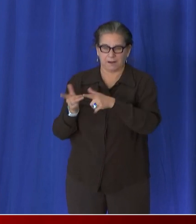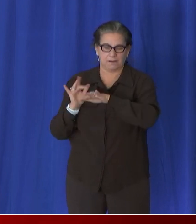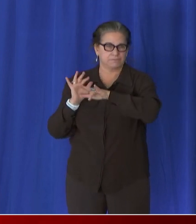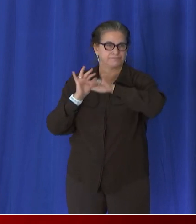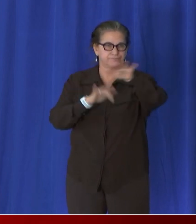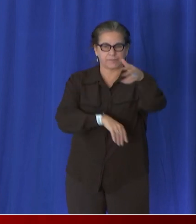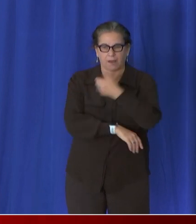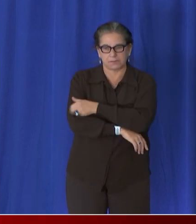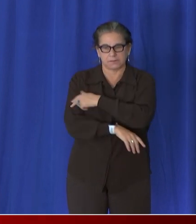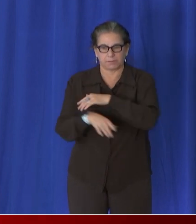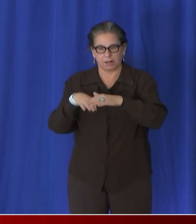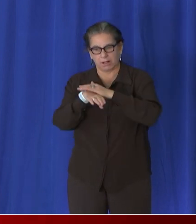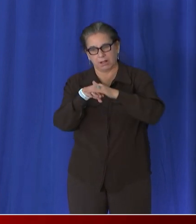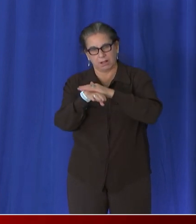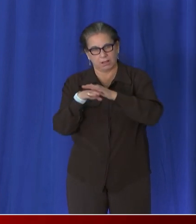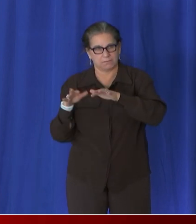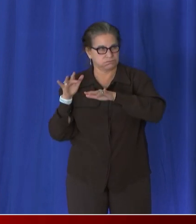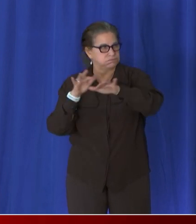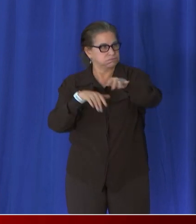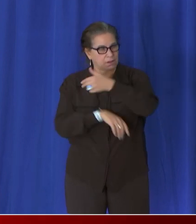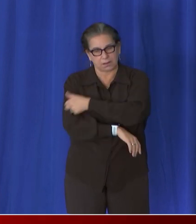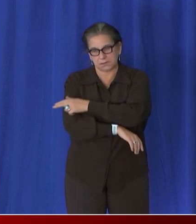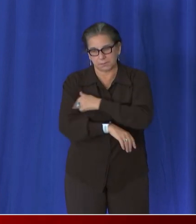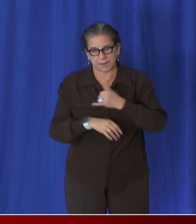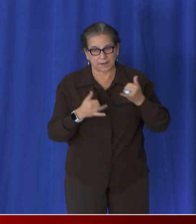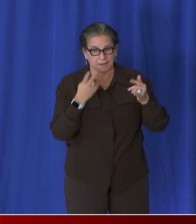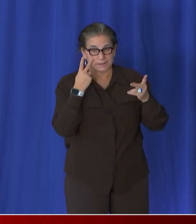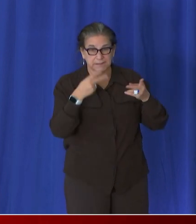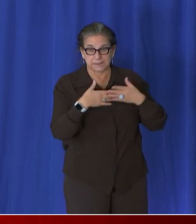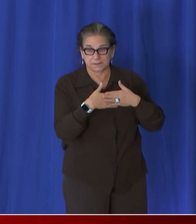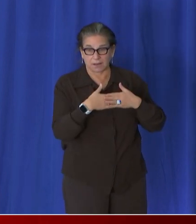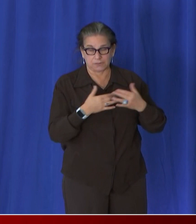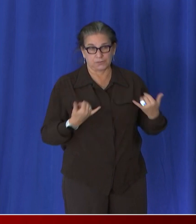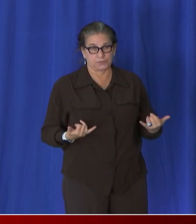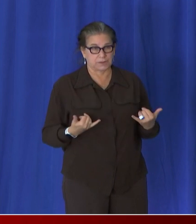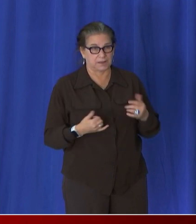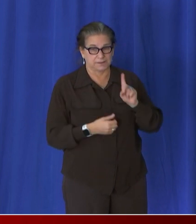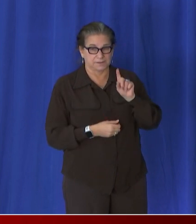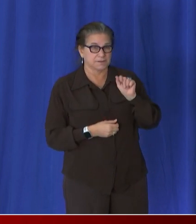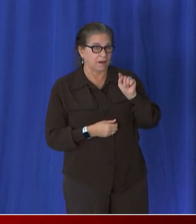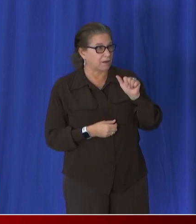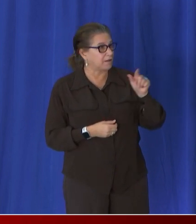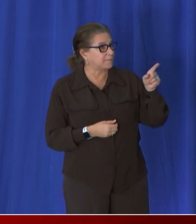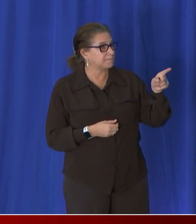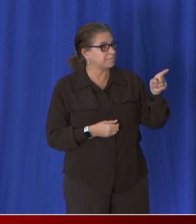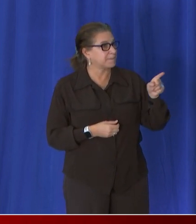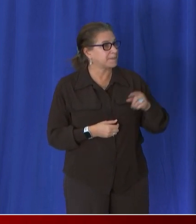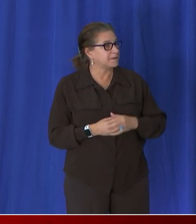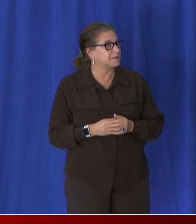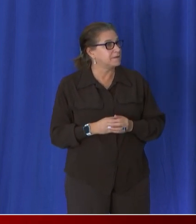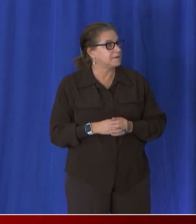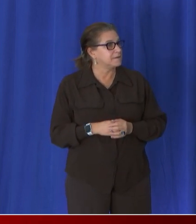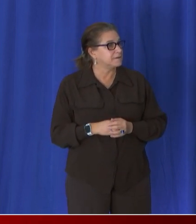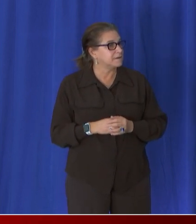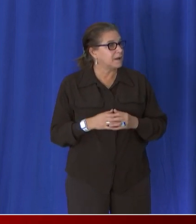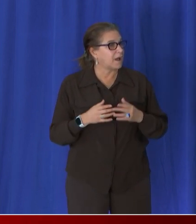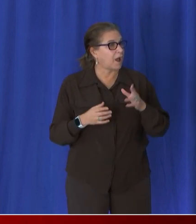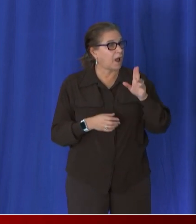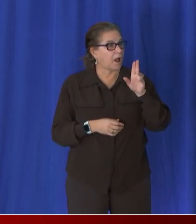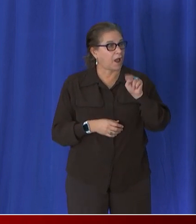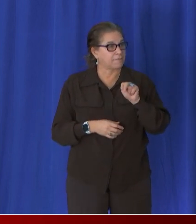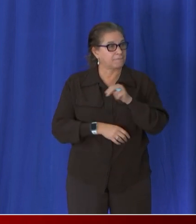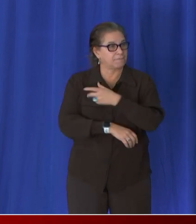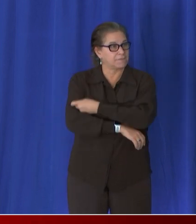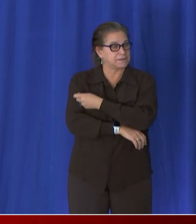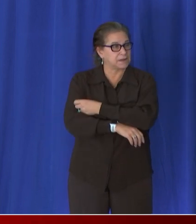So the slide in front of you, we showed this slide on Monday, and I think this is a very powerful slide. And what this is showing is the individuals who are getting